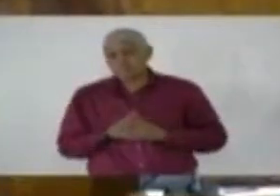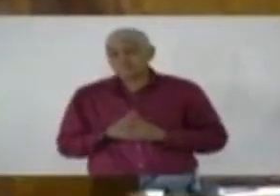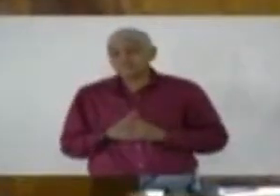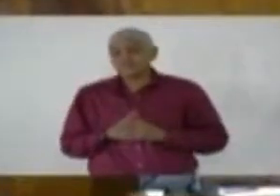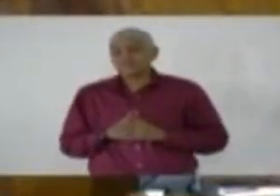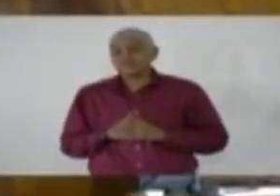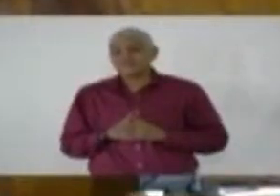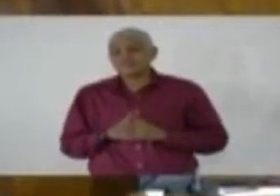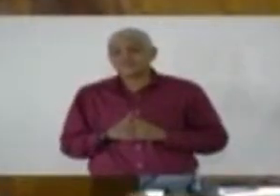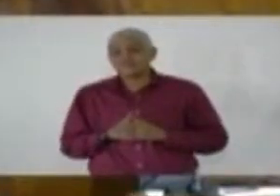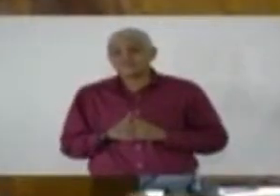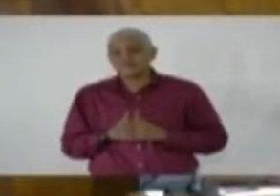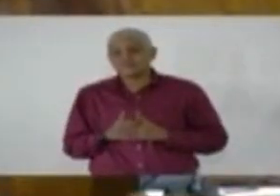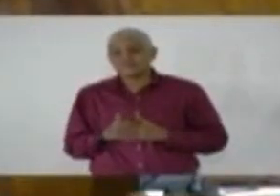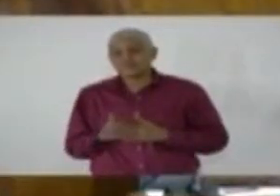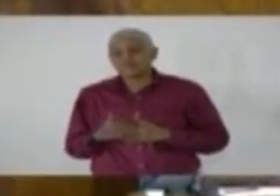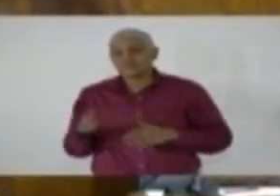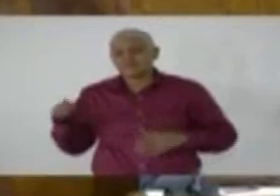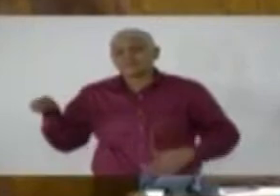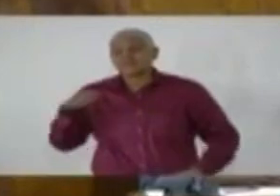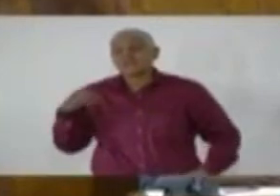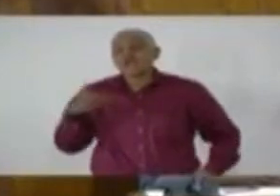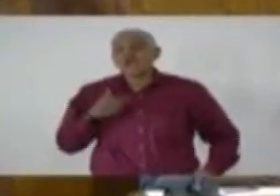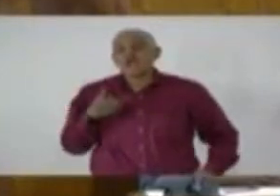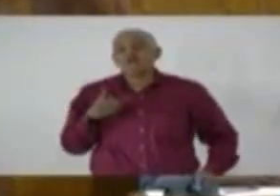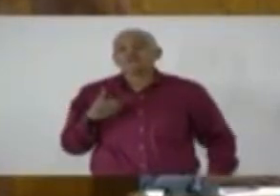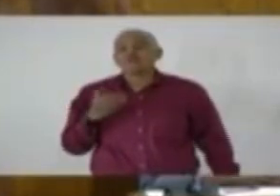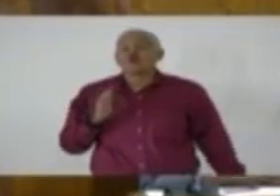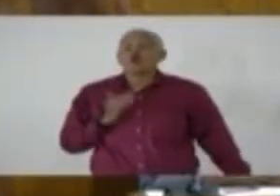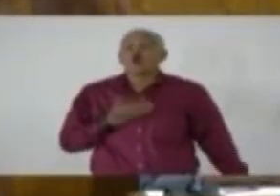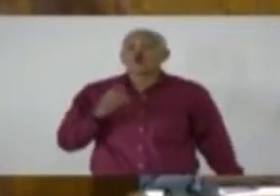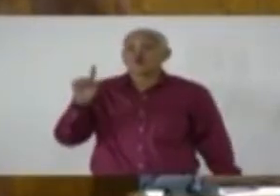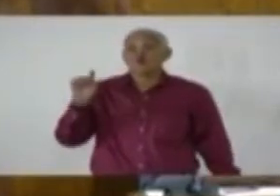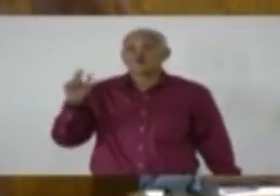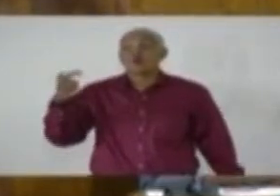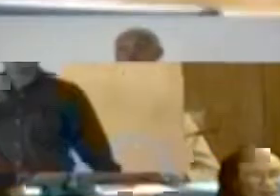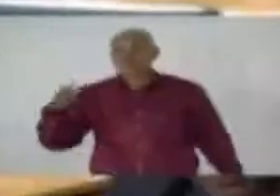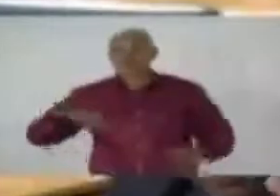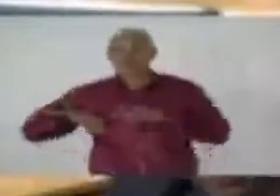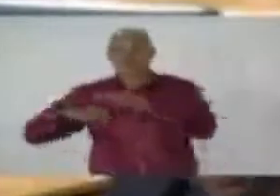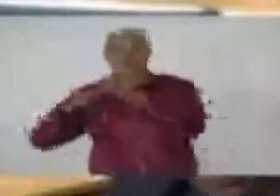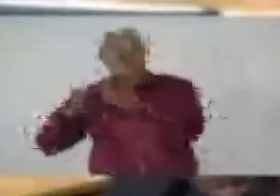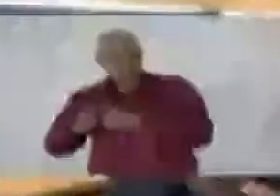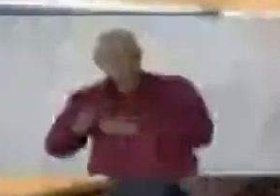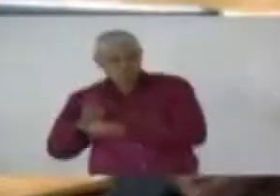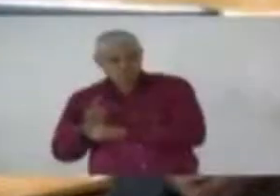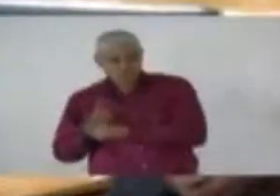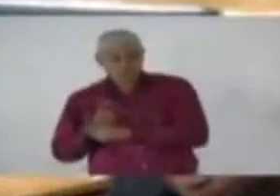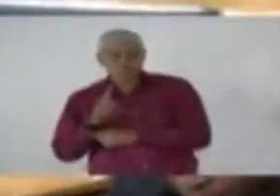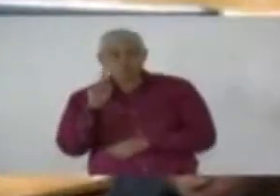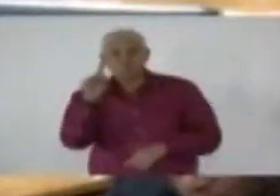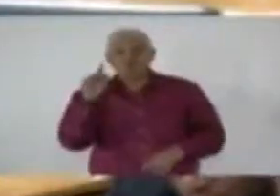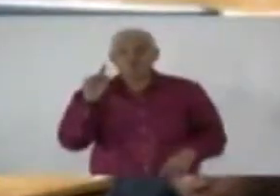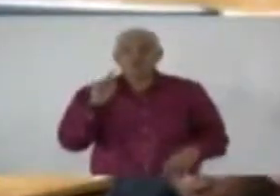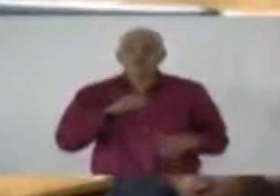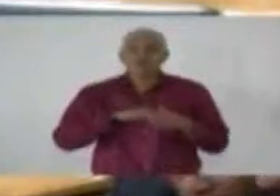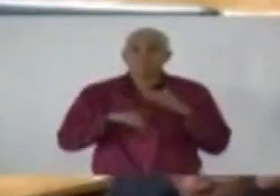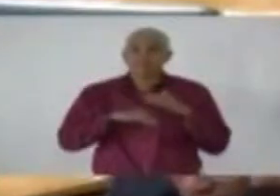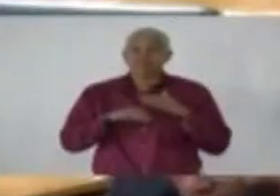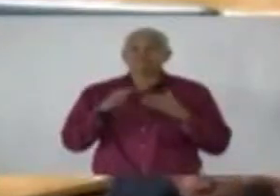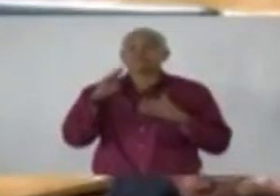have, remember now, ours is 121 basis point. 100 basis point make